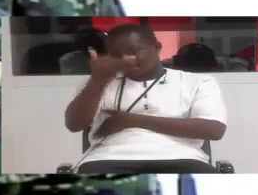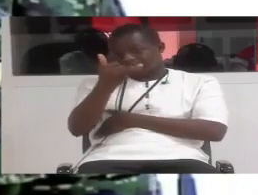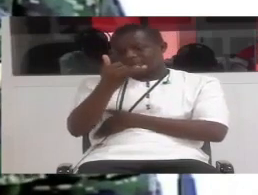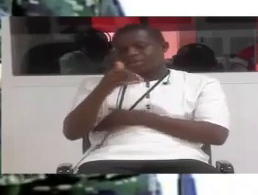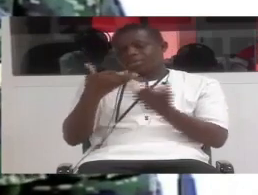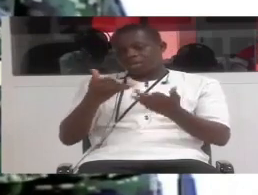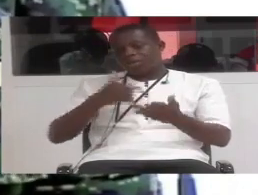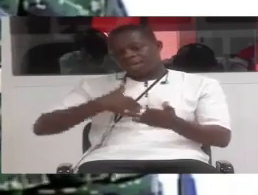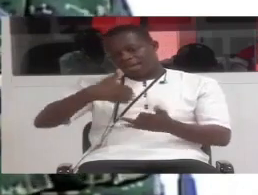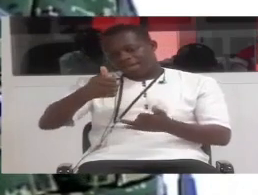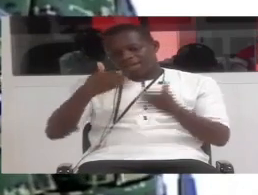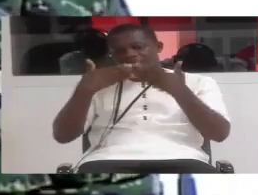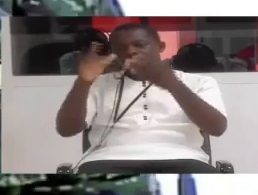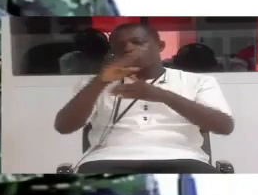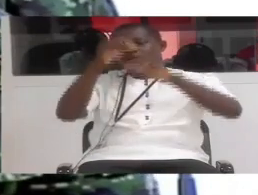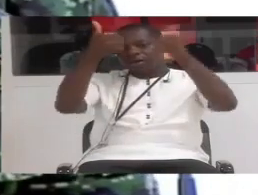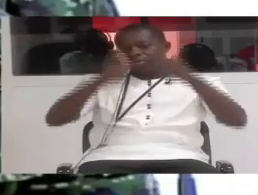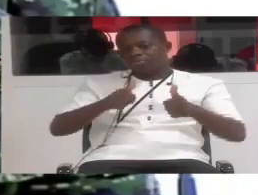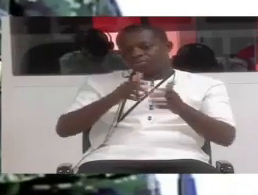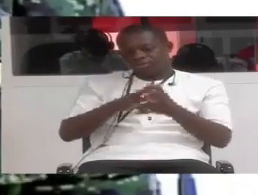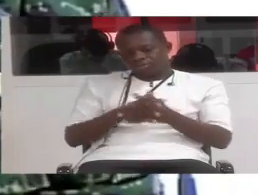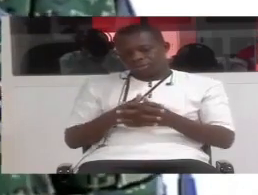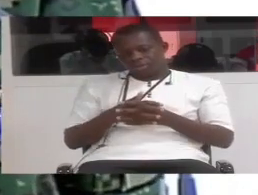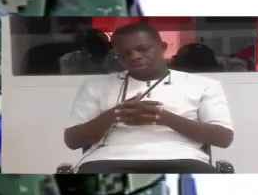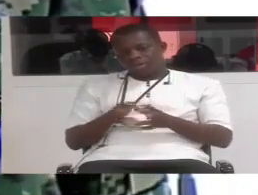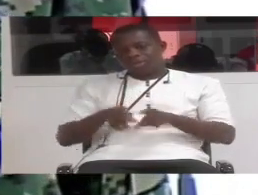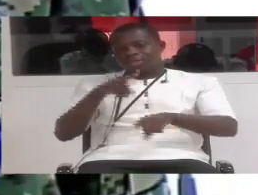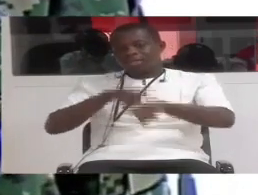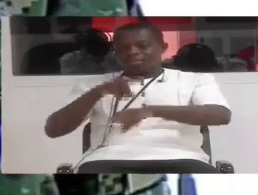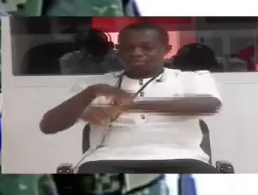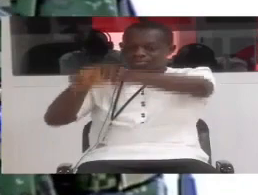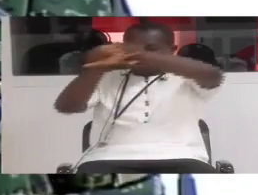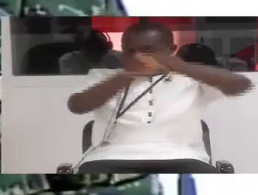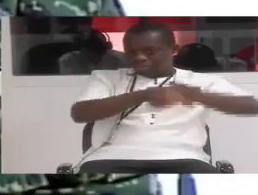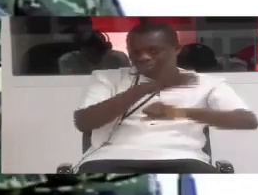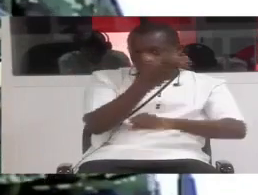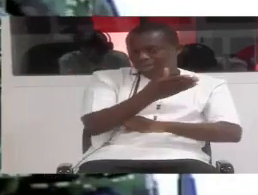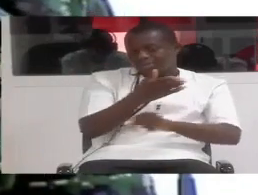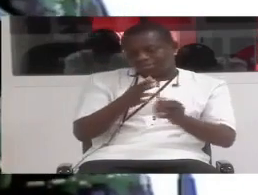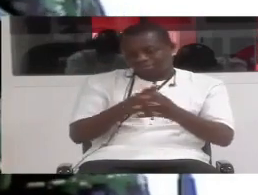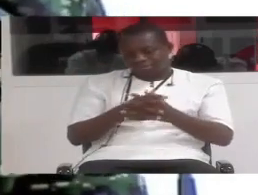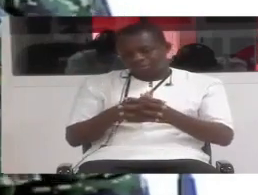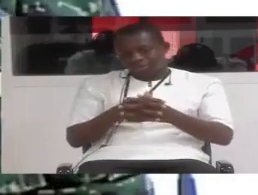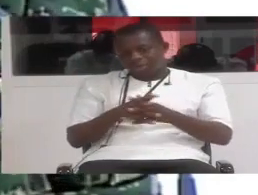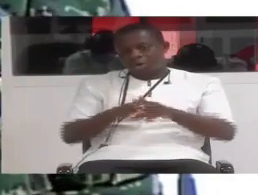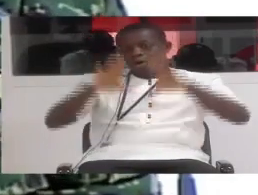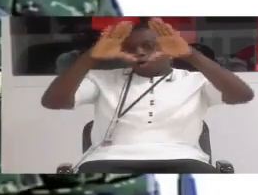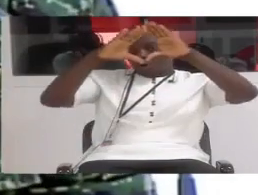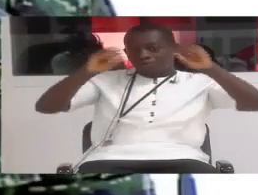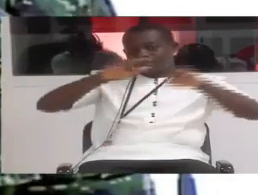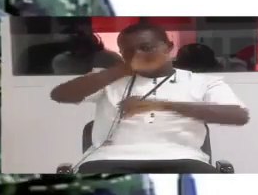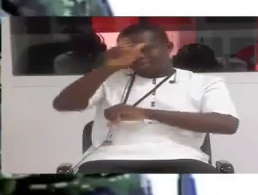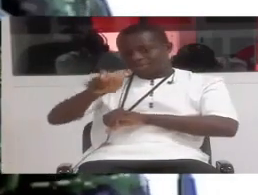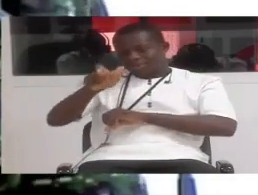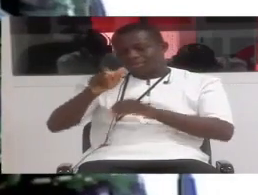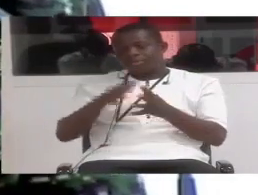you tell us what happened? Legi wax ñu la na xew fofu. Bañ len yobé fofu. When we took them there. Officers. The